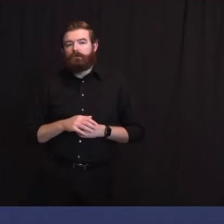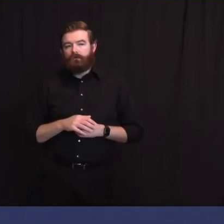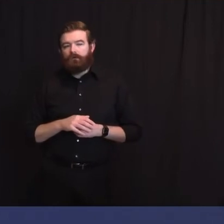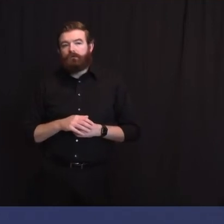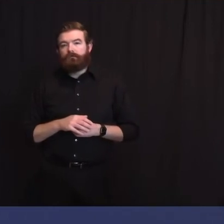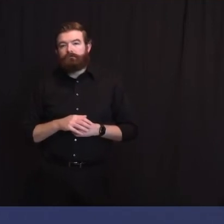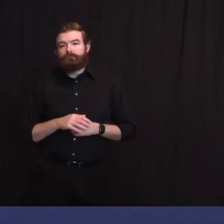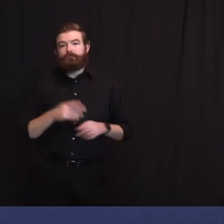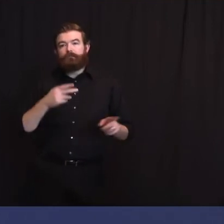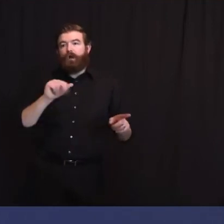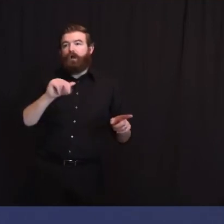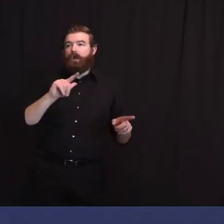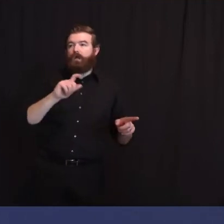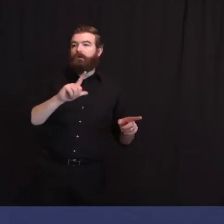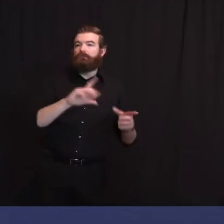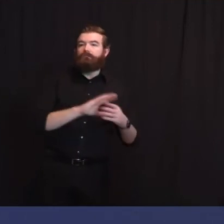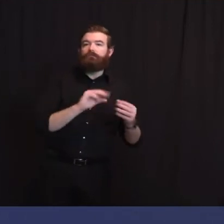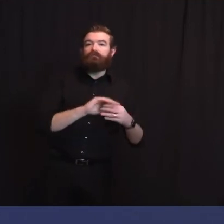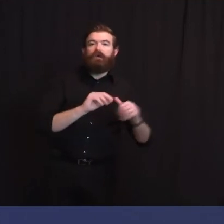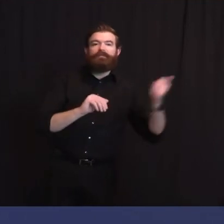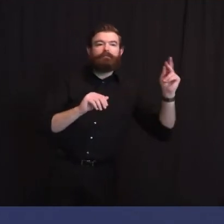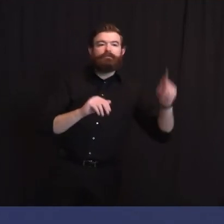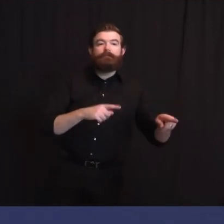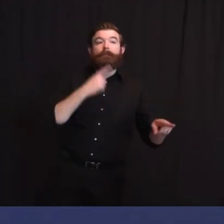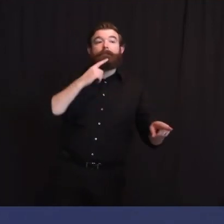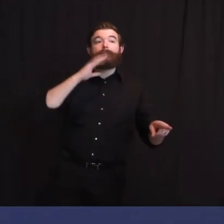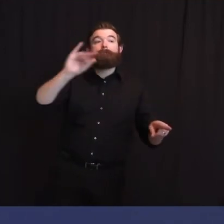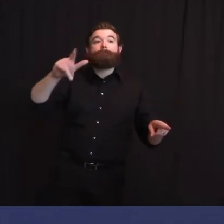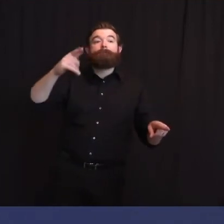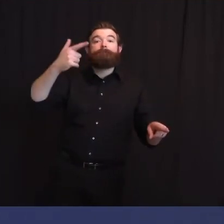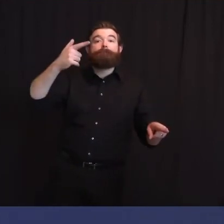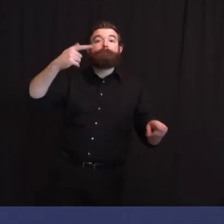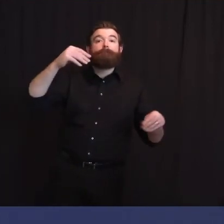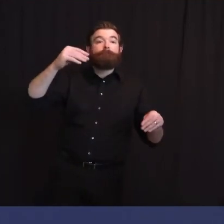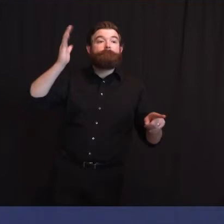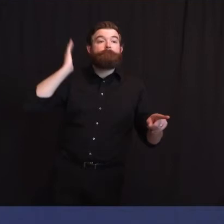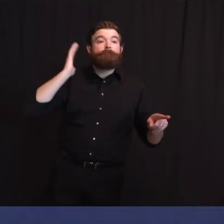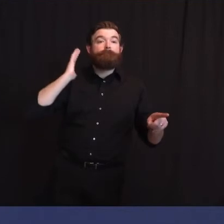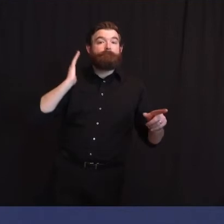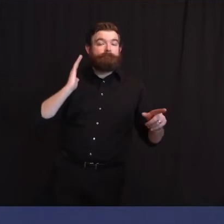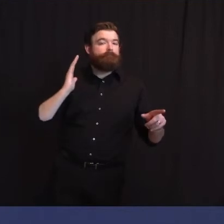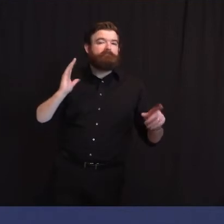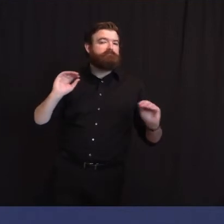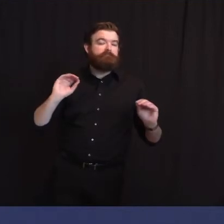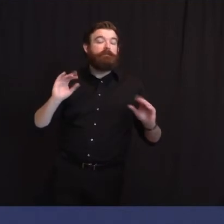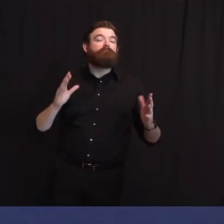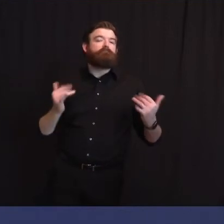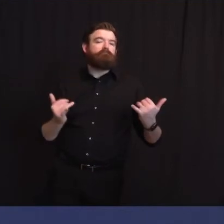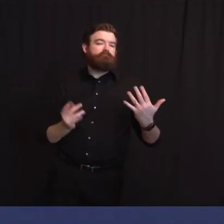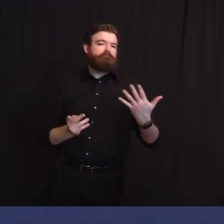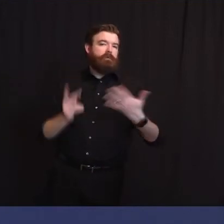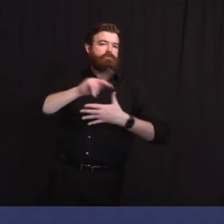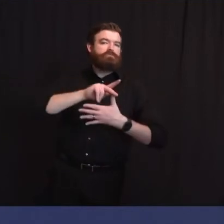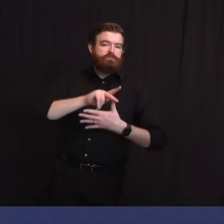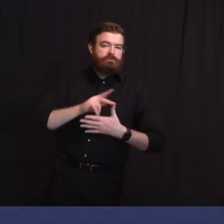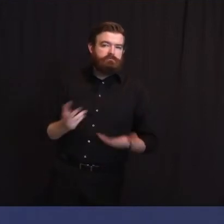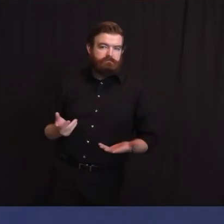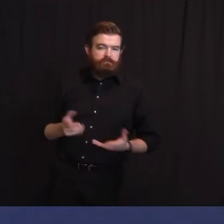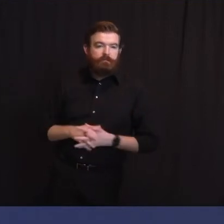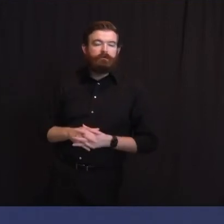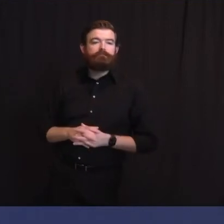firearms stores. Which I think we included it as essential. Would you give them priority? Because obviously one instructor saw over 4,000 new gun